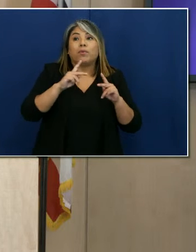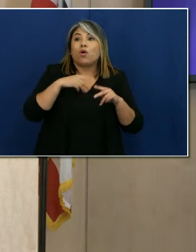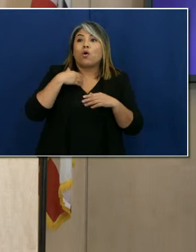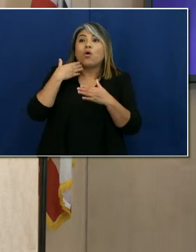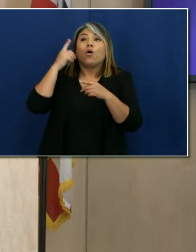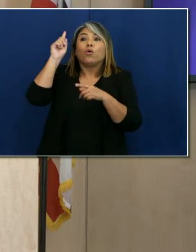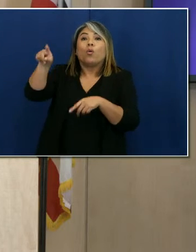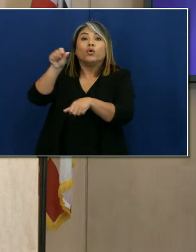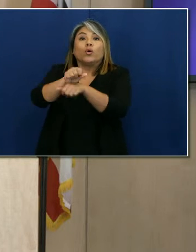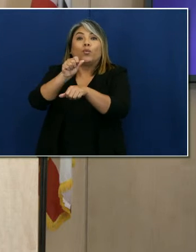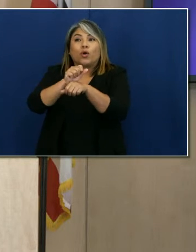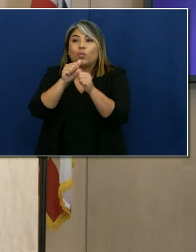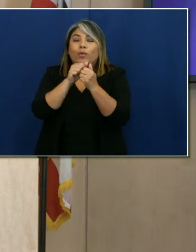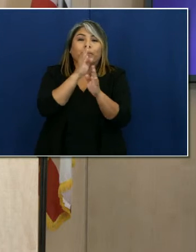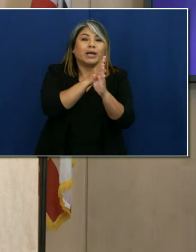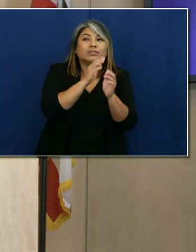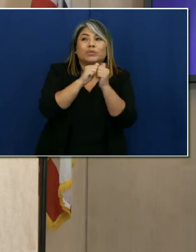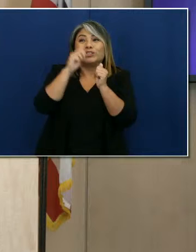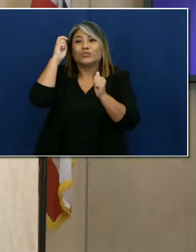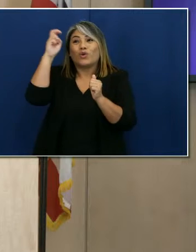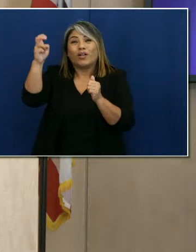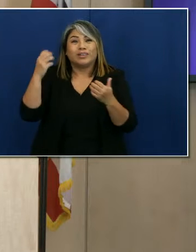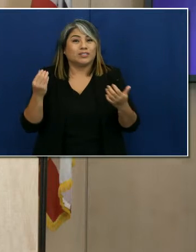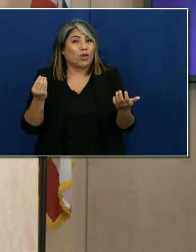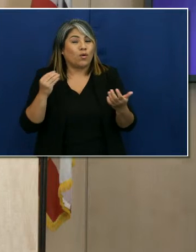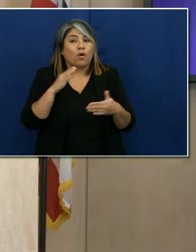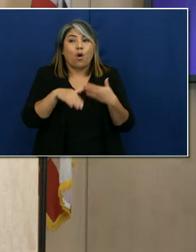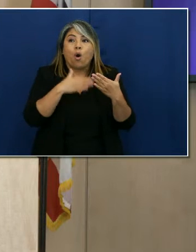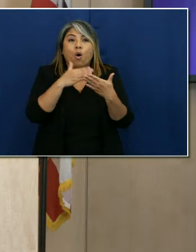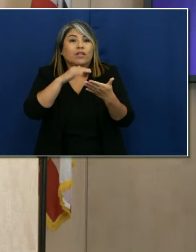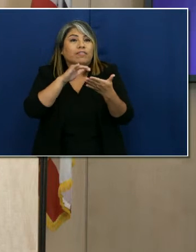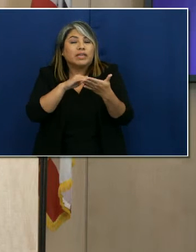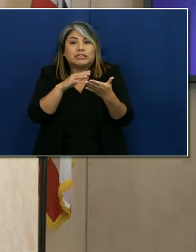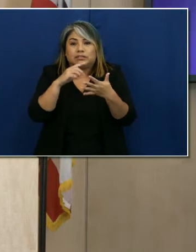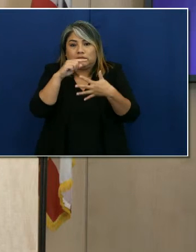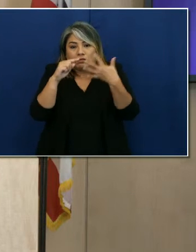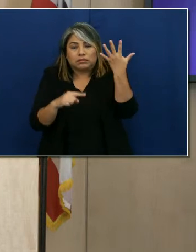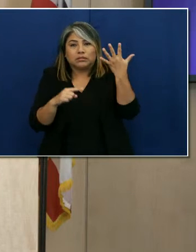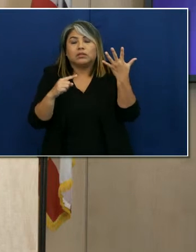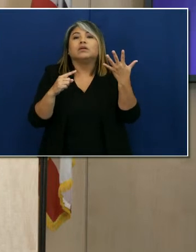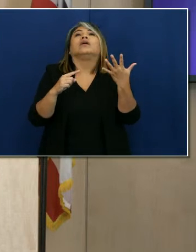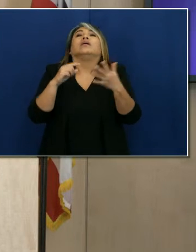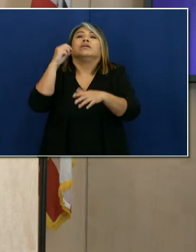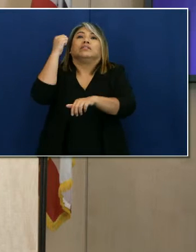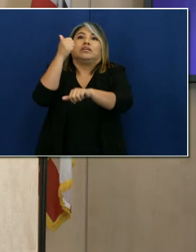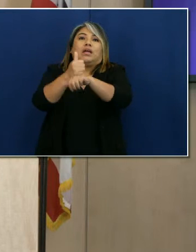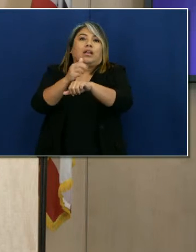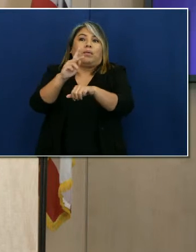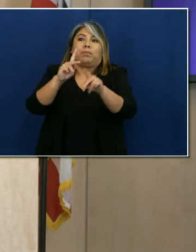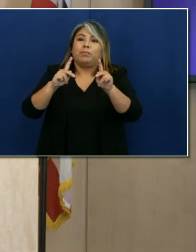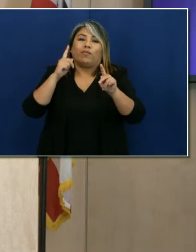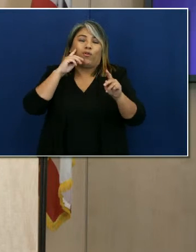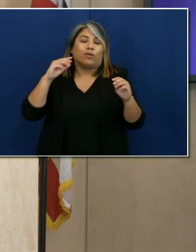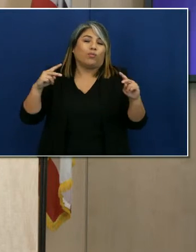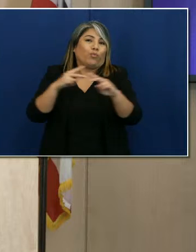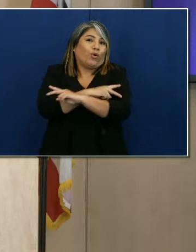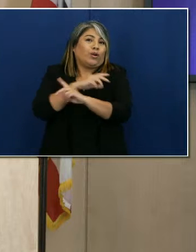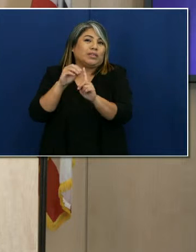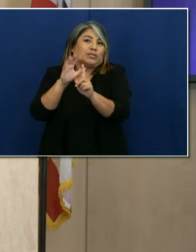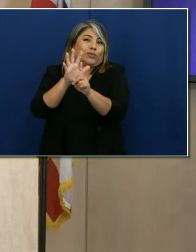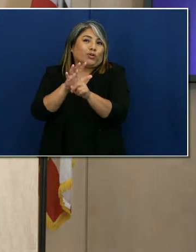utilizing transportation. So all of these factors, these social determinants of health, set people up for a greater exposure